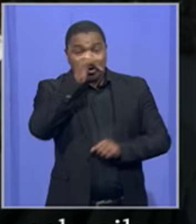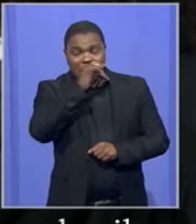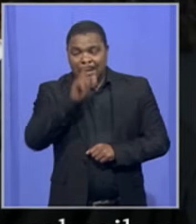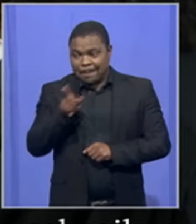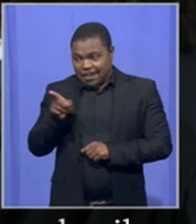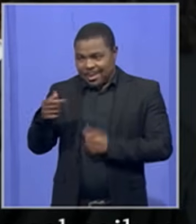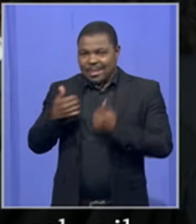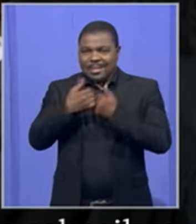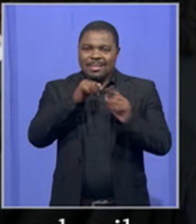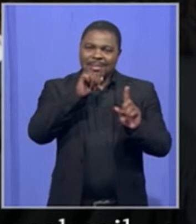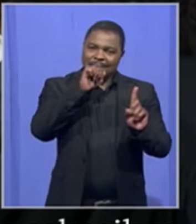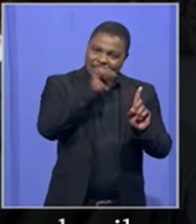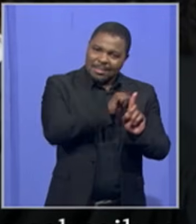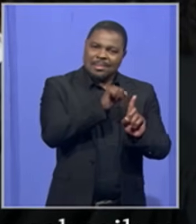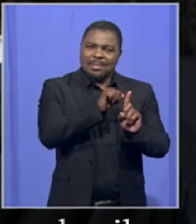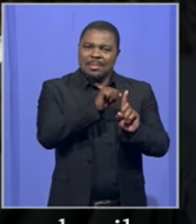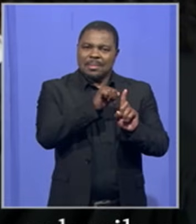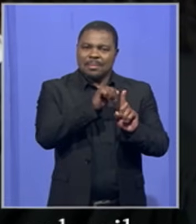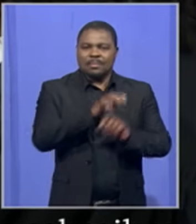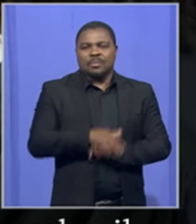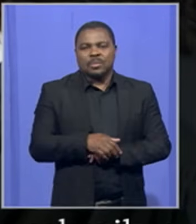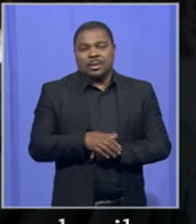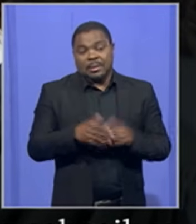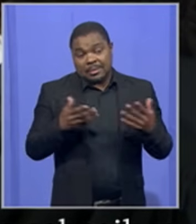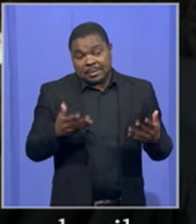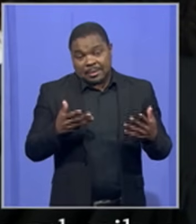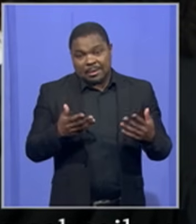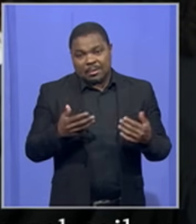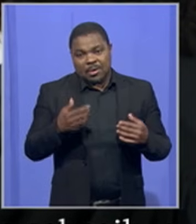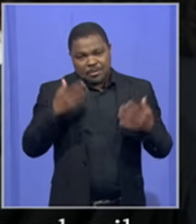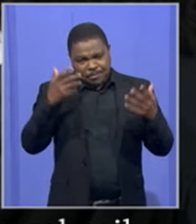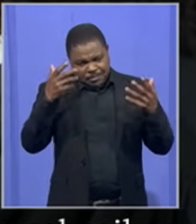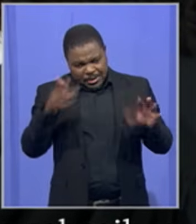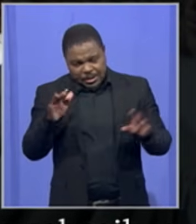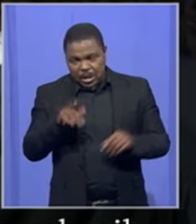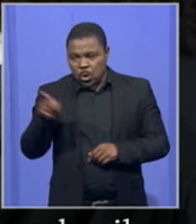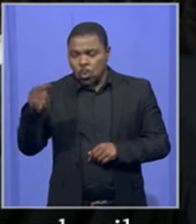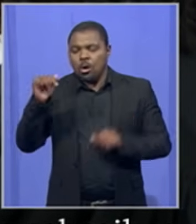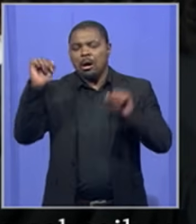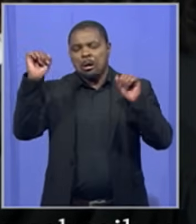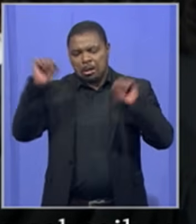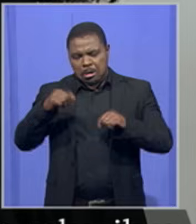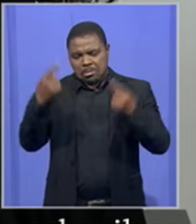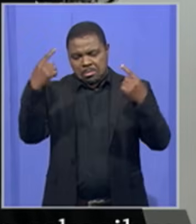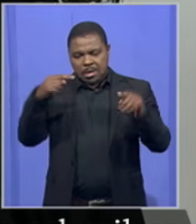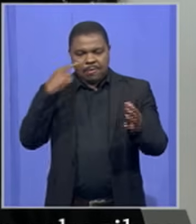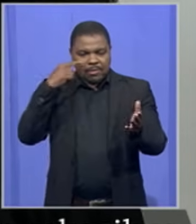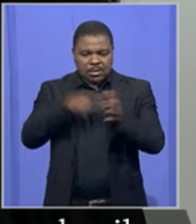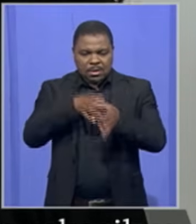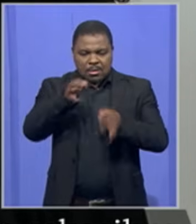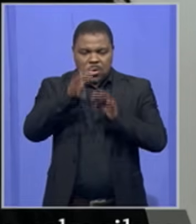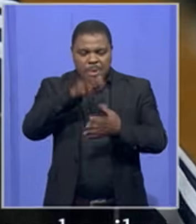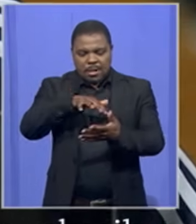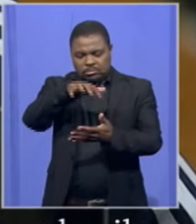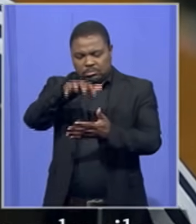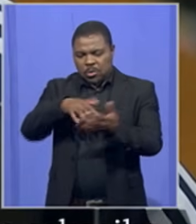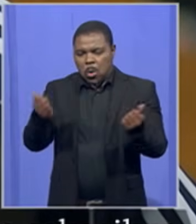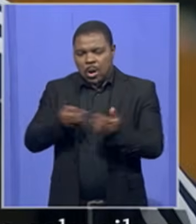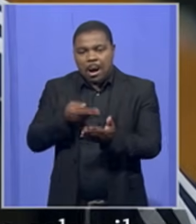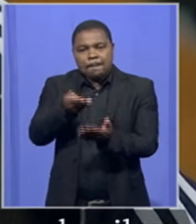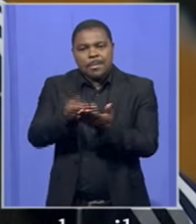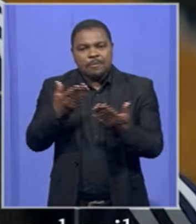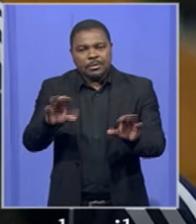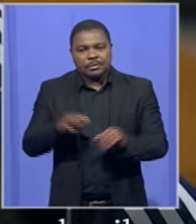was the girlfriend of this accused, Your Worship, and she has agreed to testify and she has deposed a statement, Your Worship.